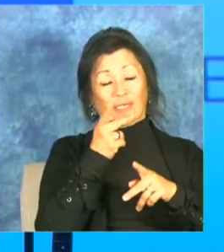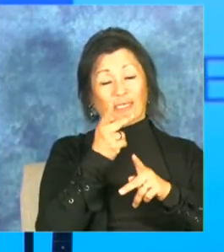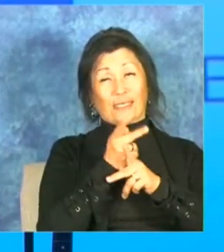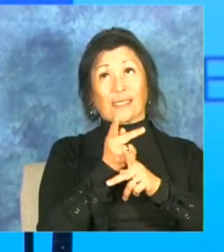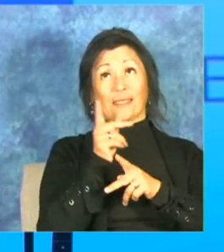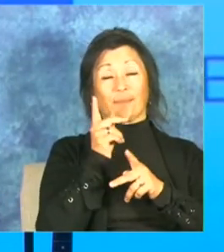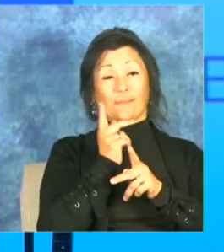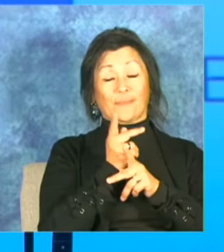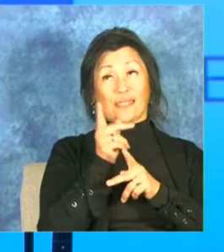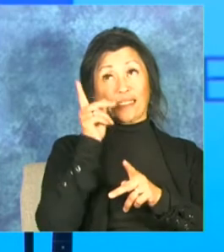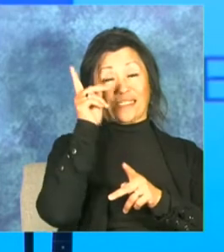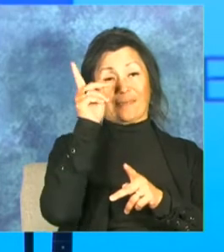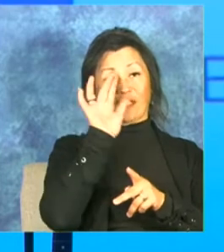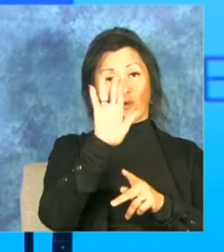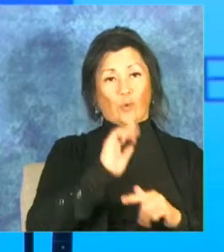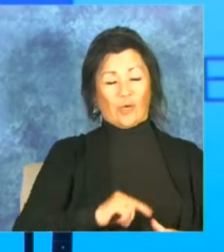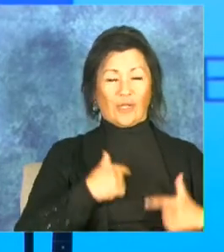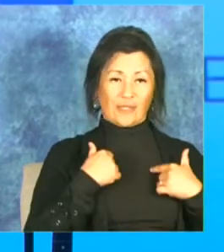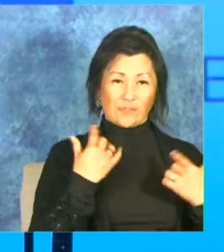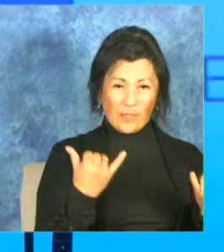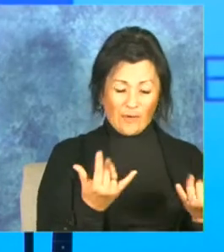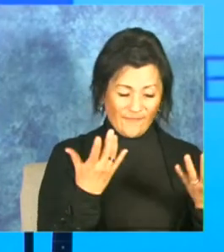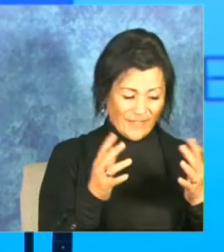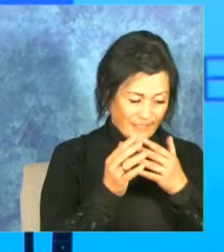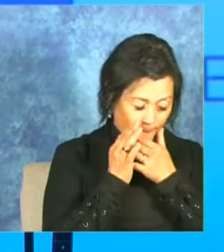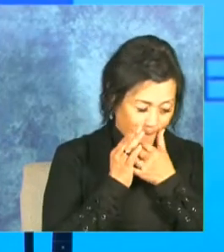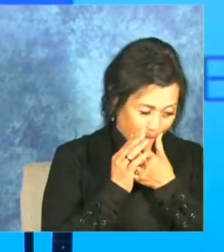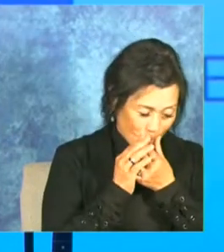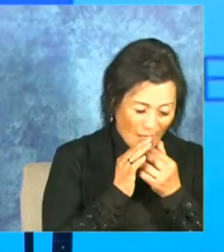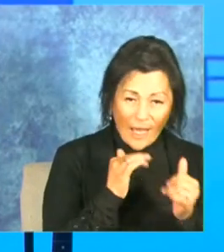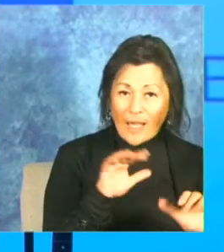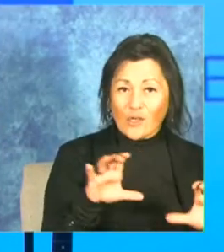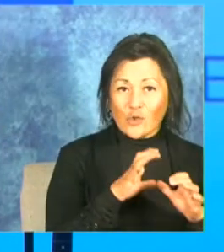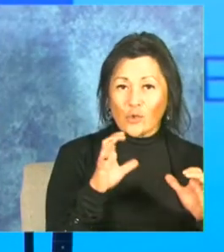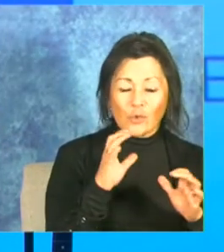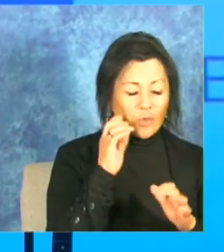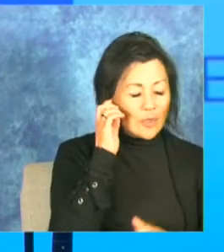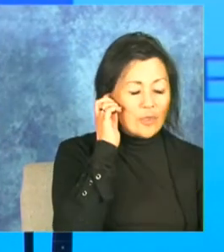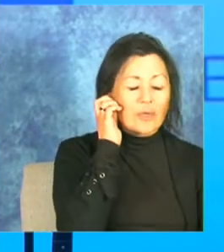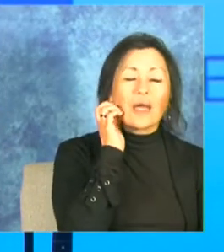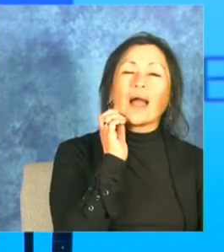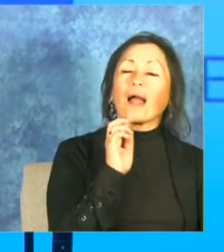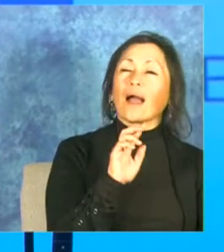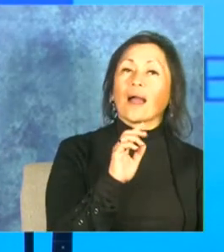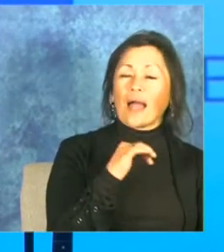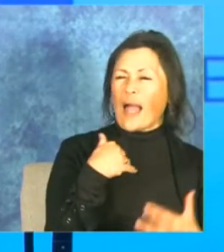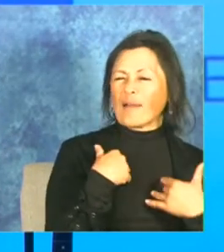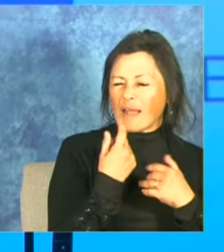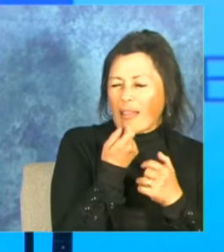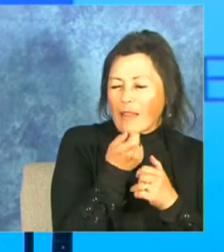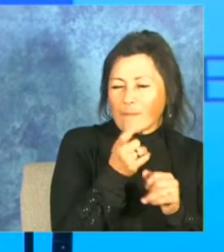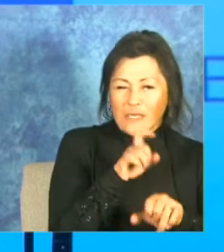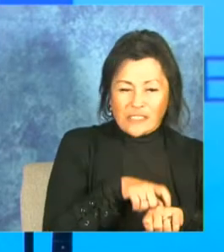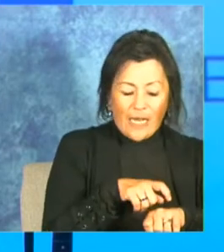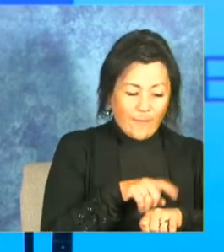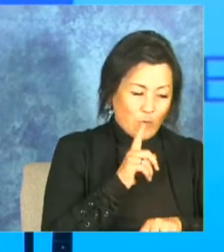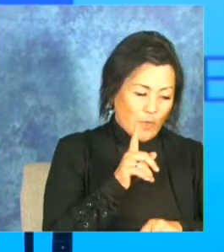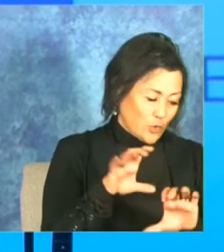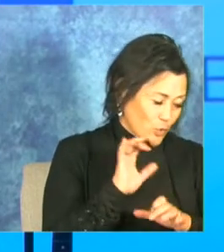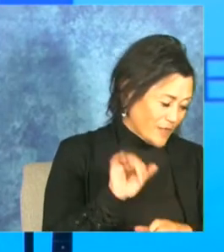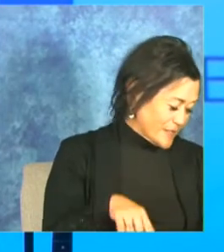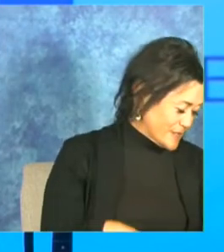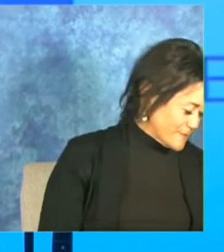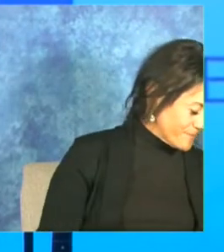boat. I'm going to close. I did this just as if I had time, and I've got just enough time really to do